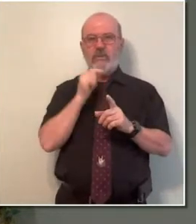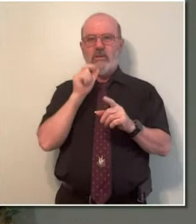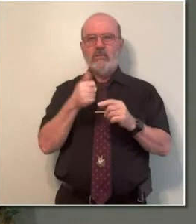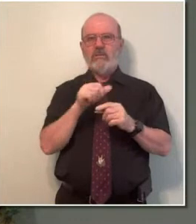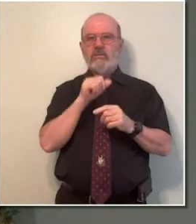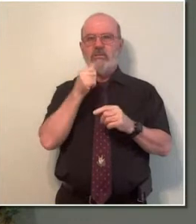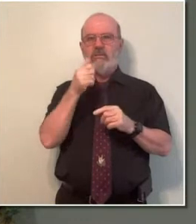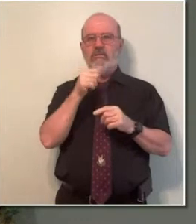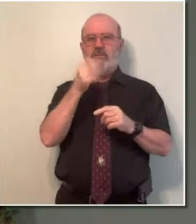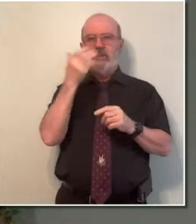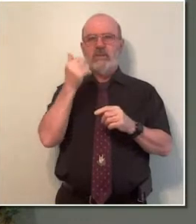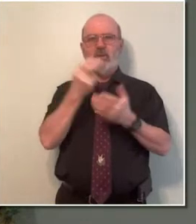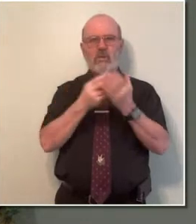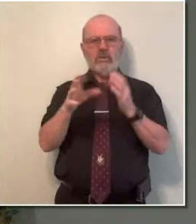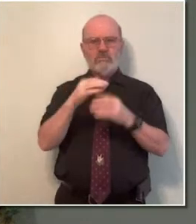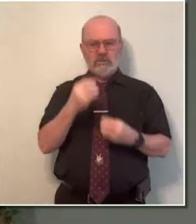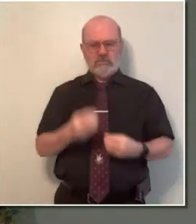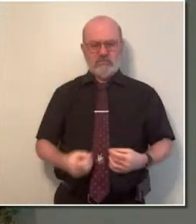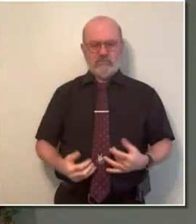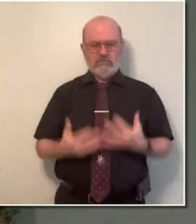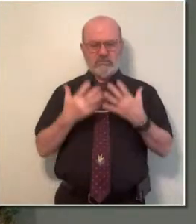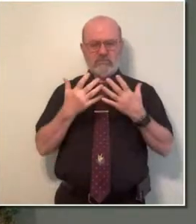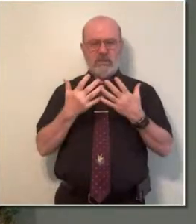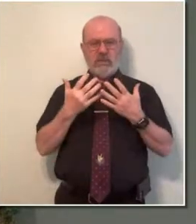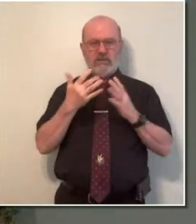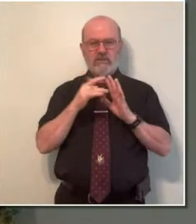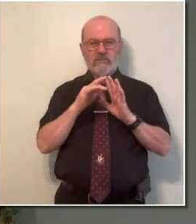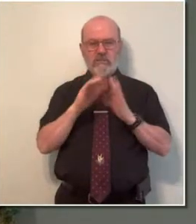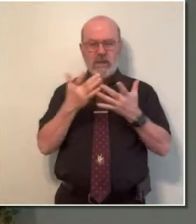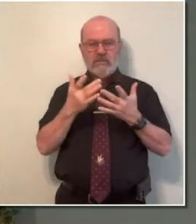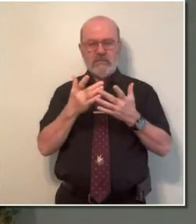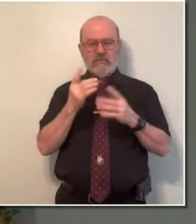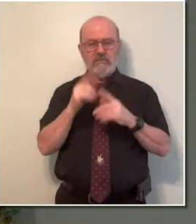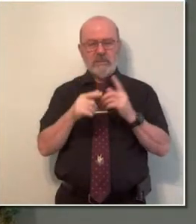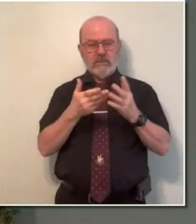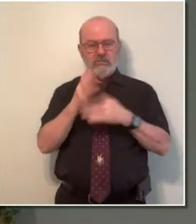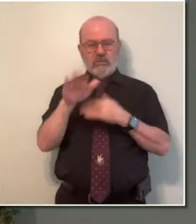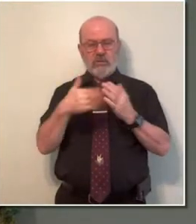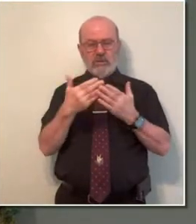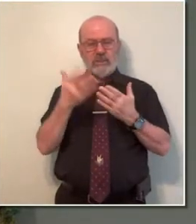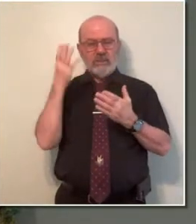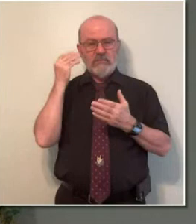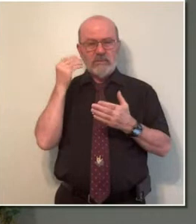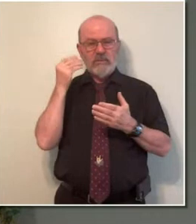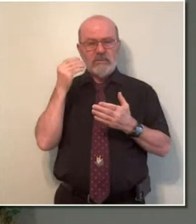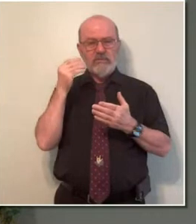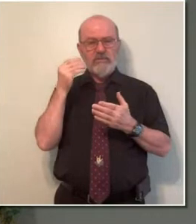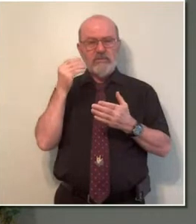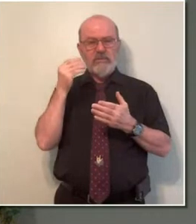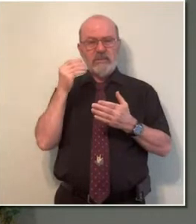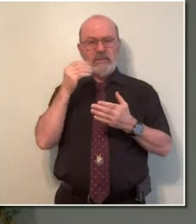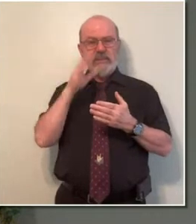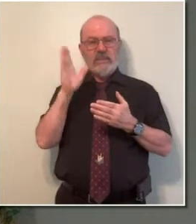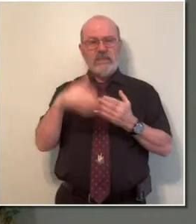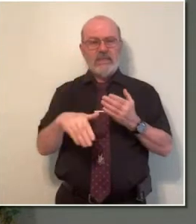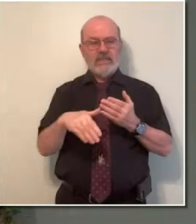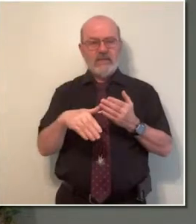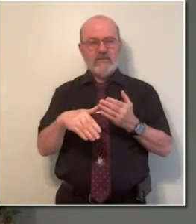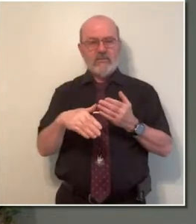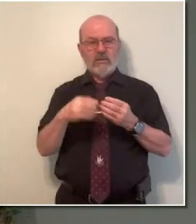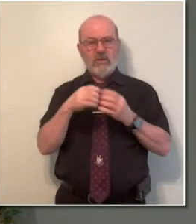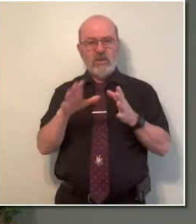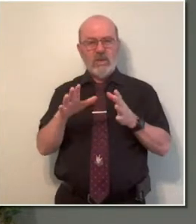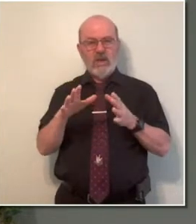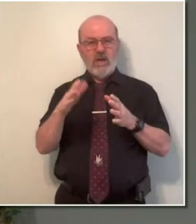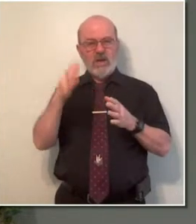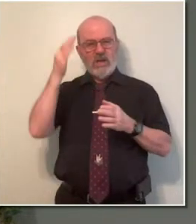Holy Spirit-inspired scripture. But he, through all these experiences, he never lost his intellectual conviction of the